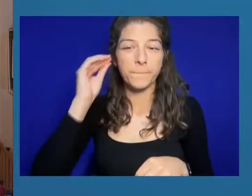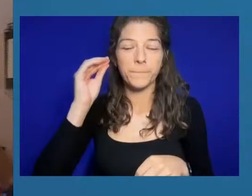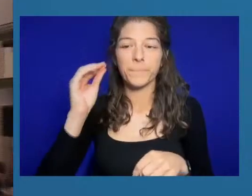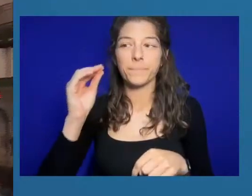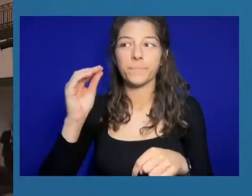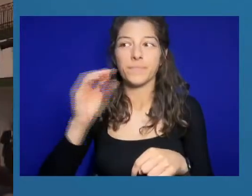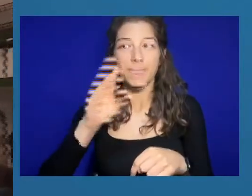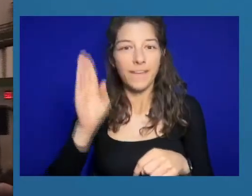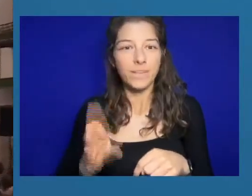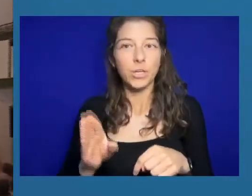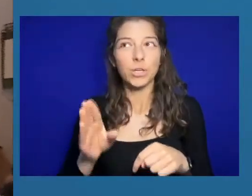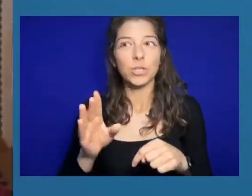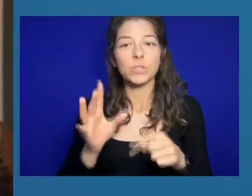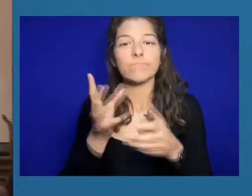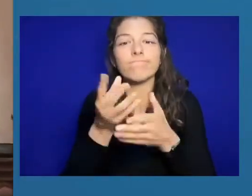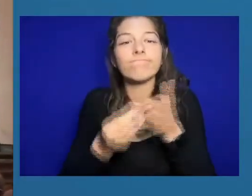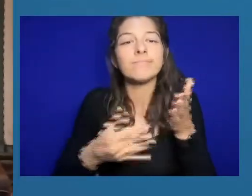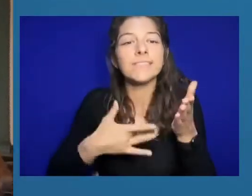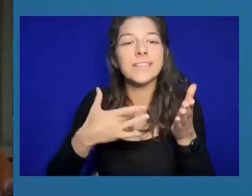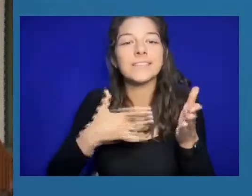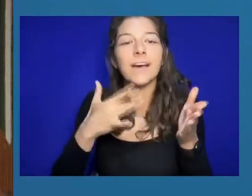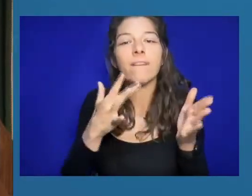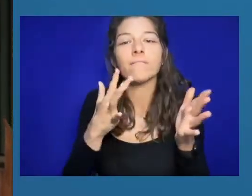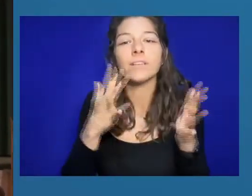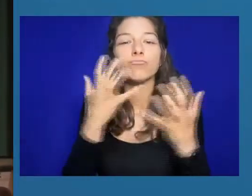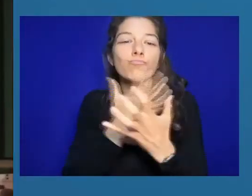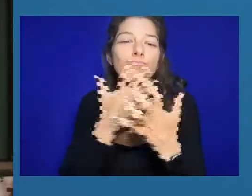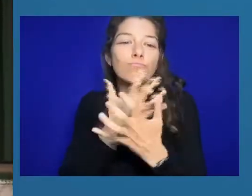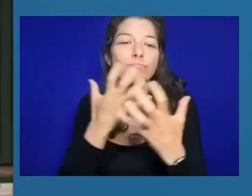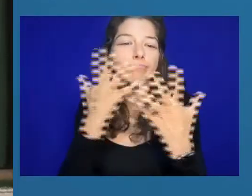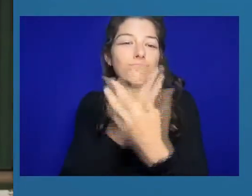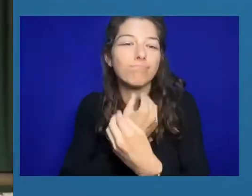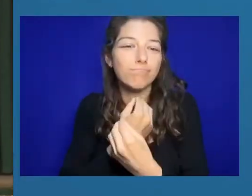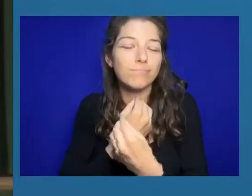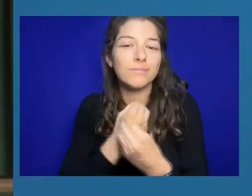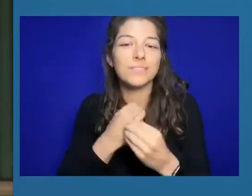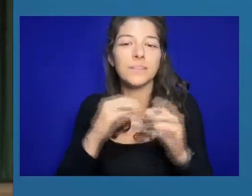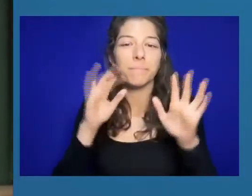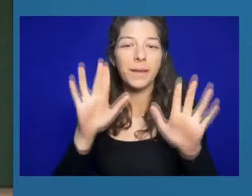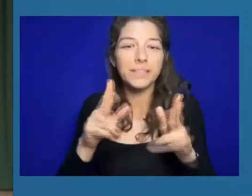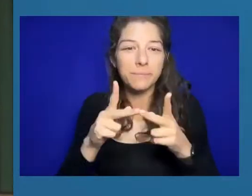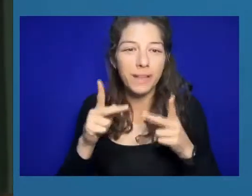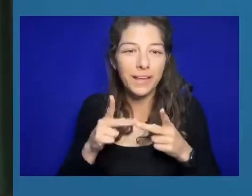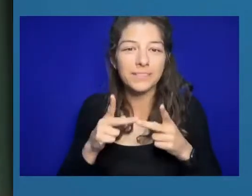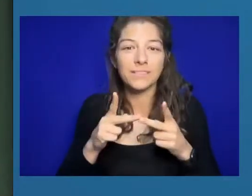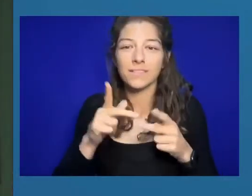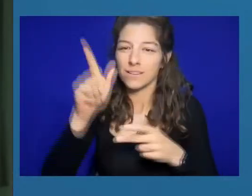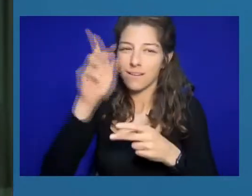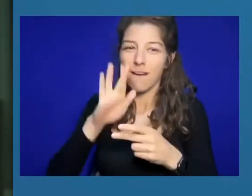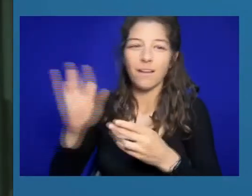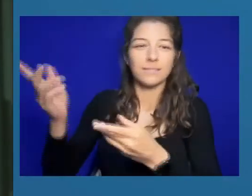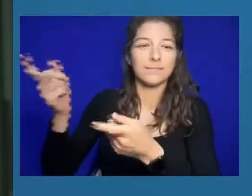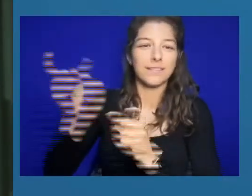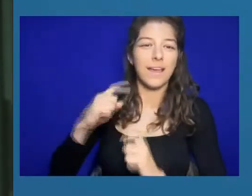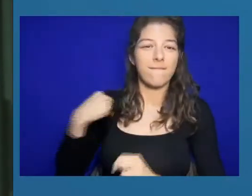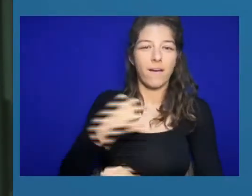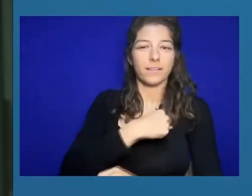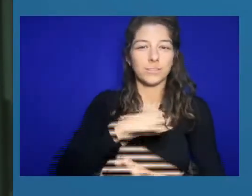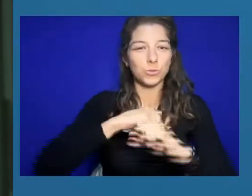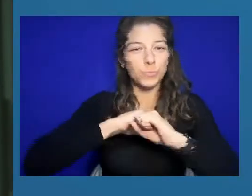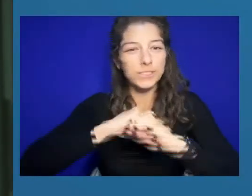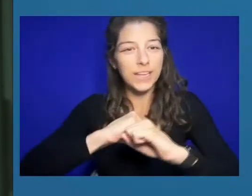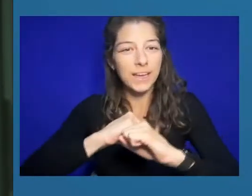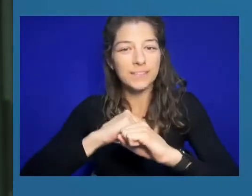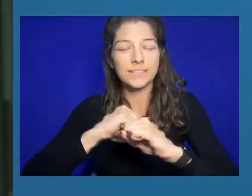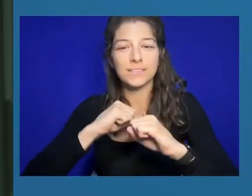never lose the sense of awe about this extraordinary place on earth that God gave us to protect